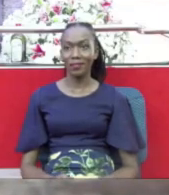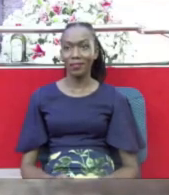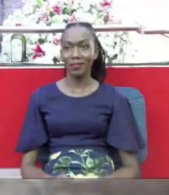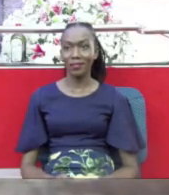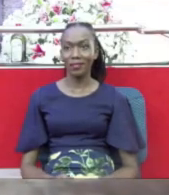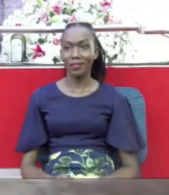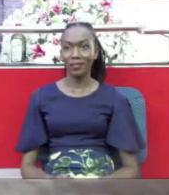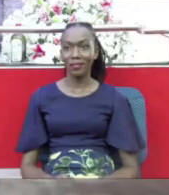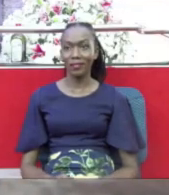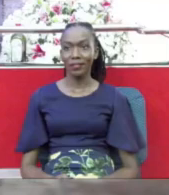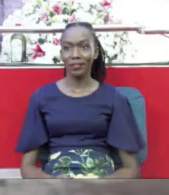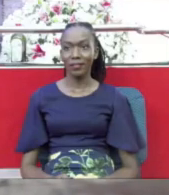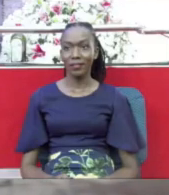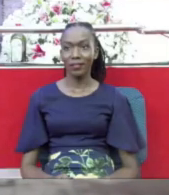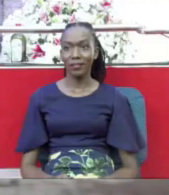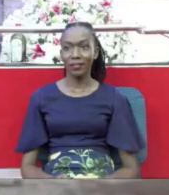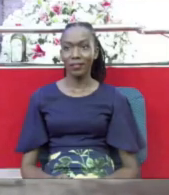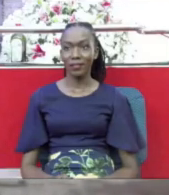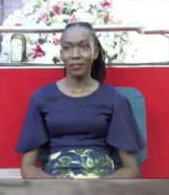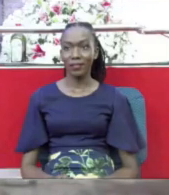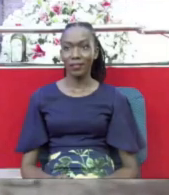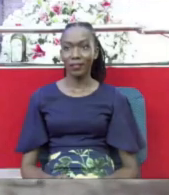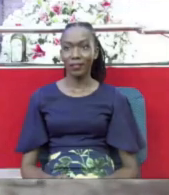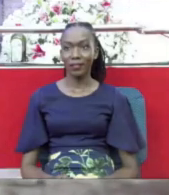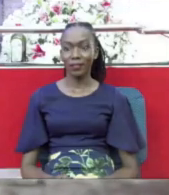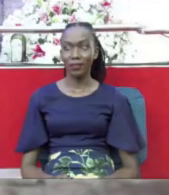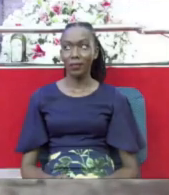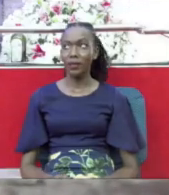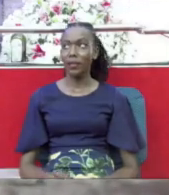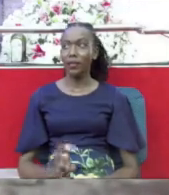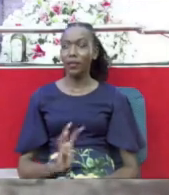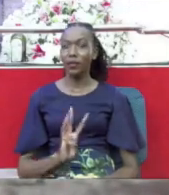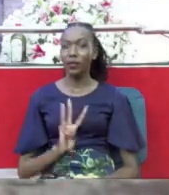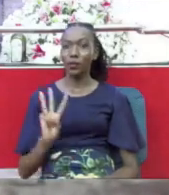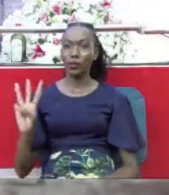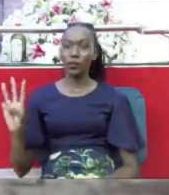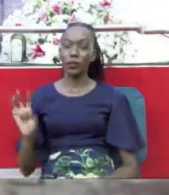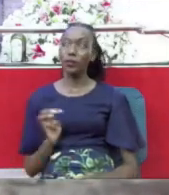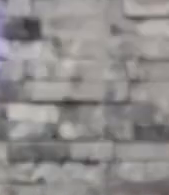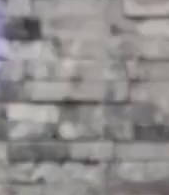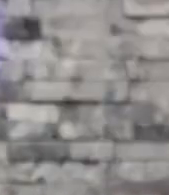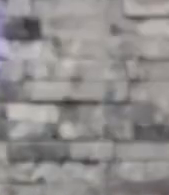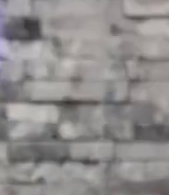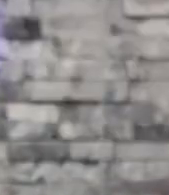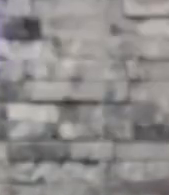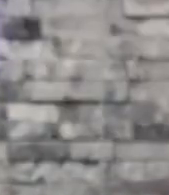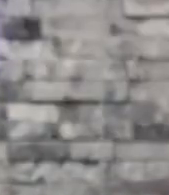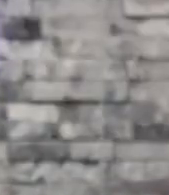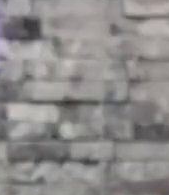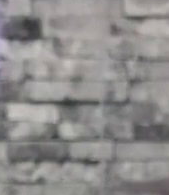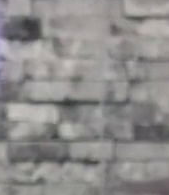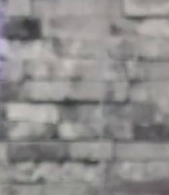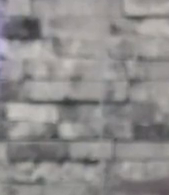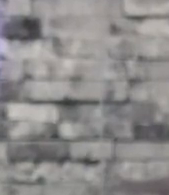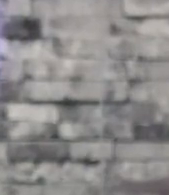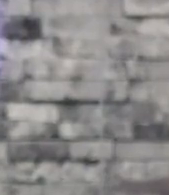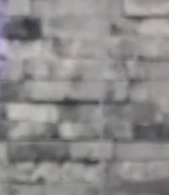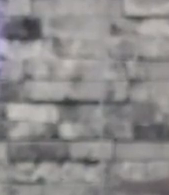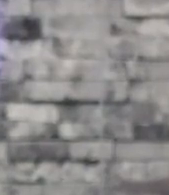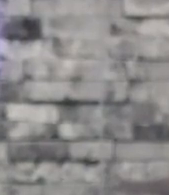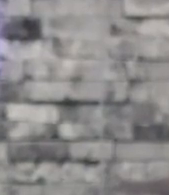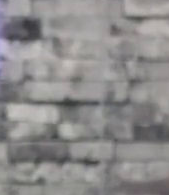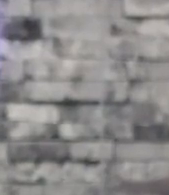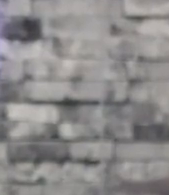south. There is a west and the south, the north and the south. Yeah, when you say the